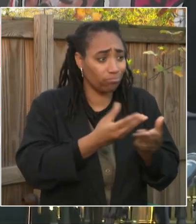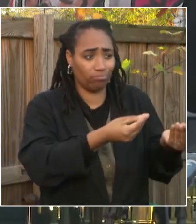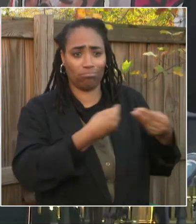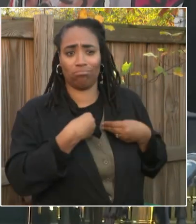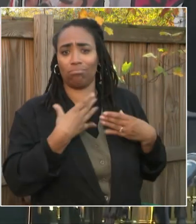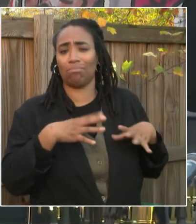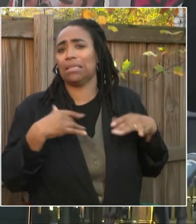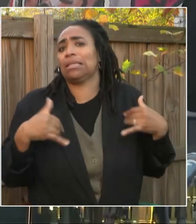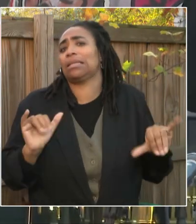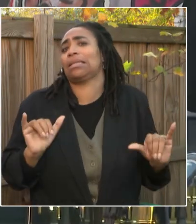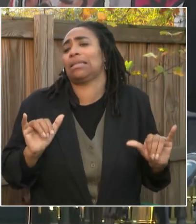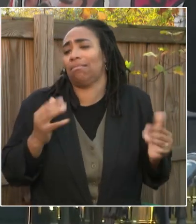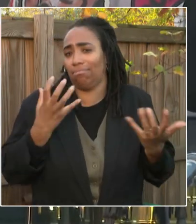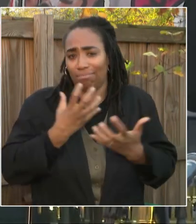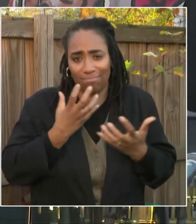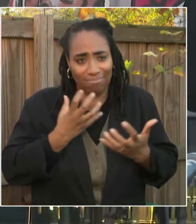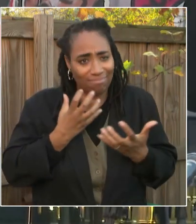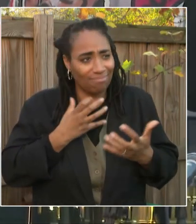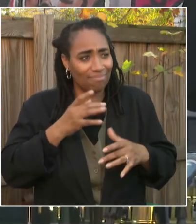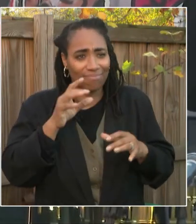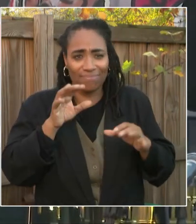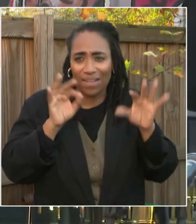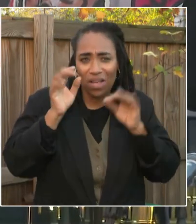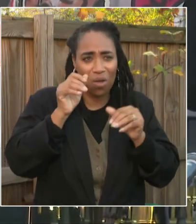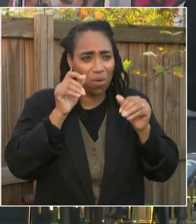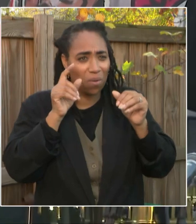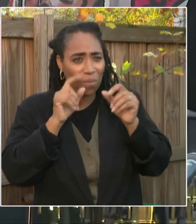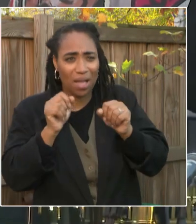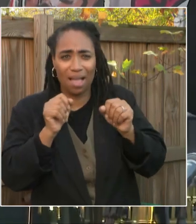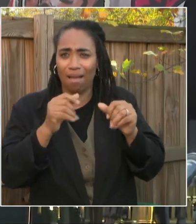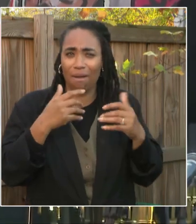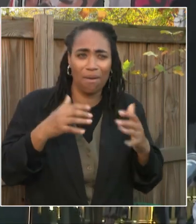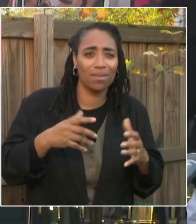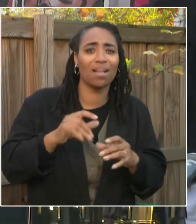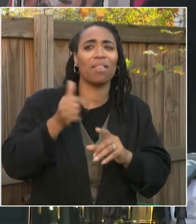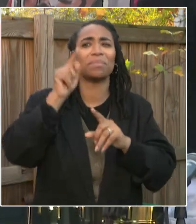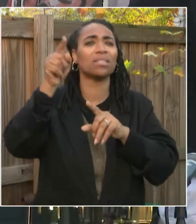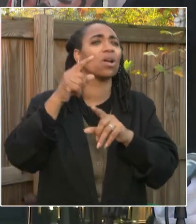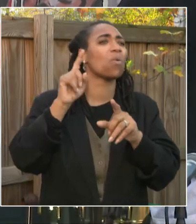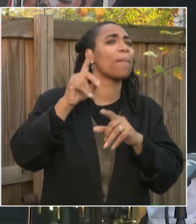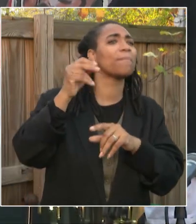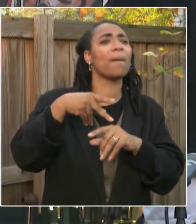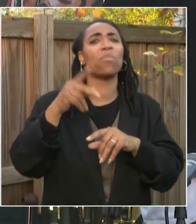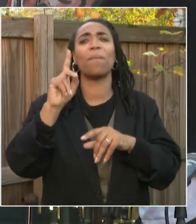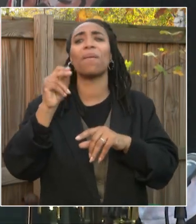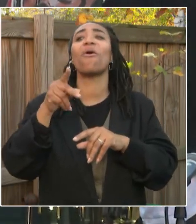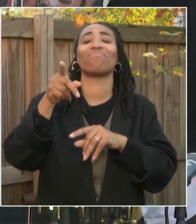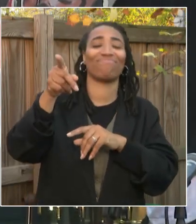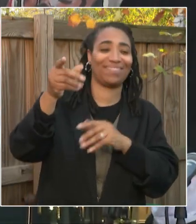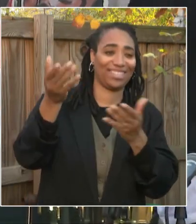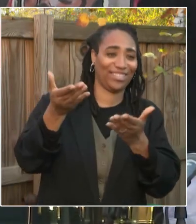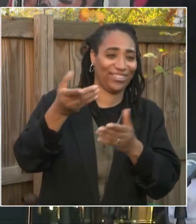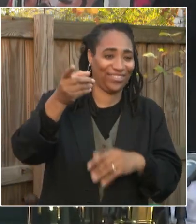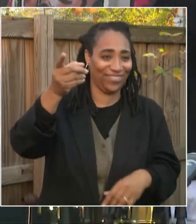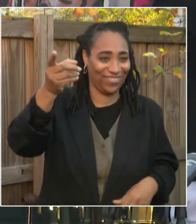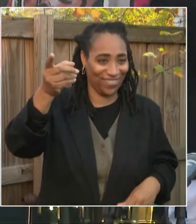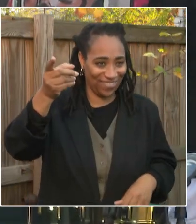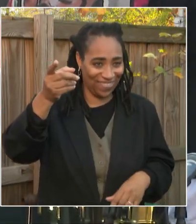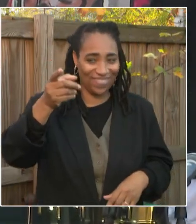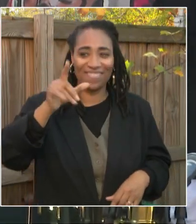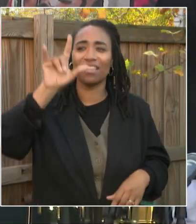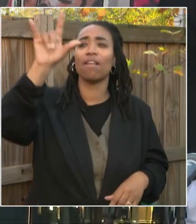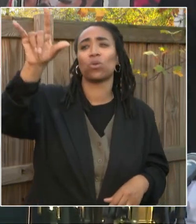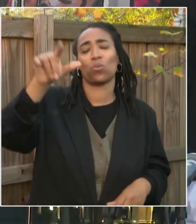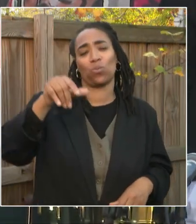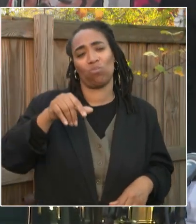man. It's a beautiful time. Thank Mo Shore to everybody that opened them doors, man. It wouldn't be nothing. I'm more proud to be a